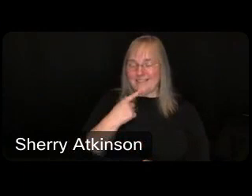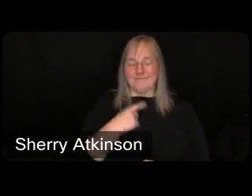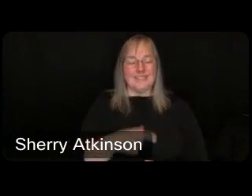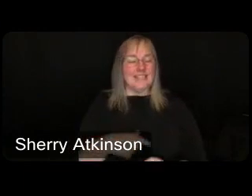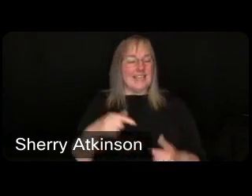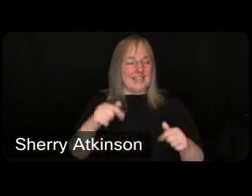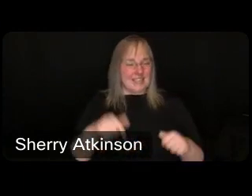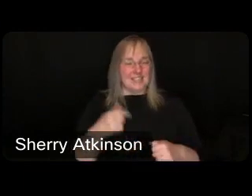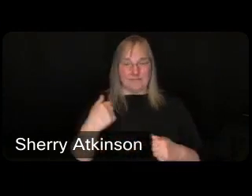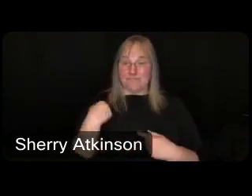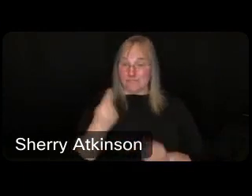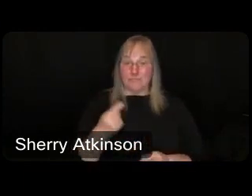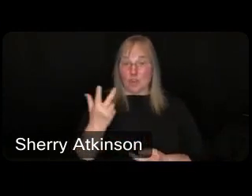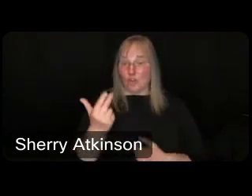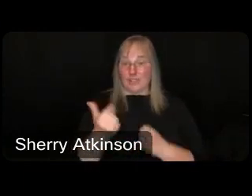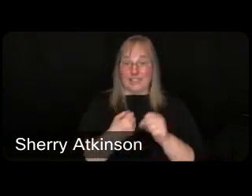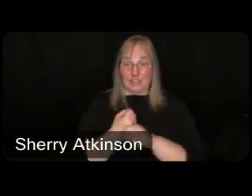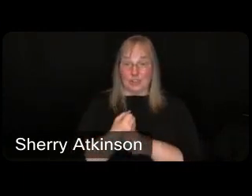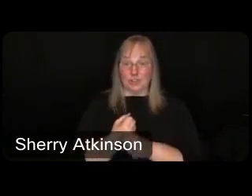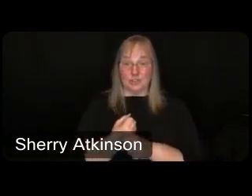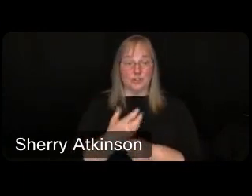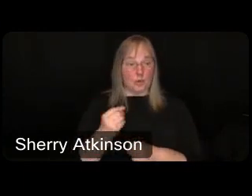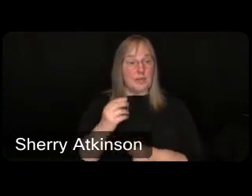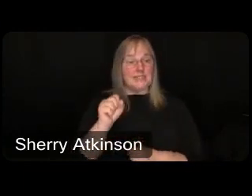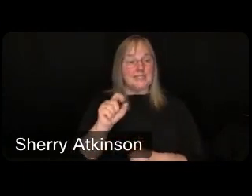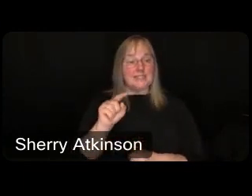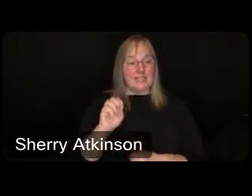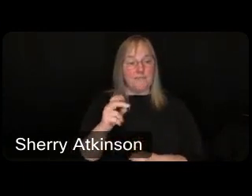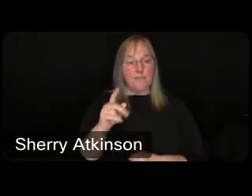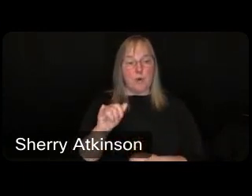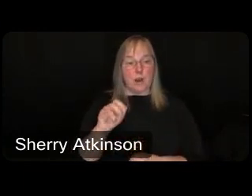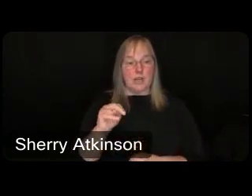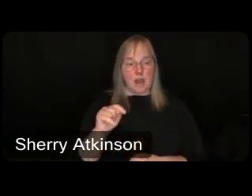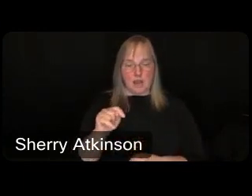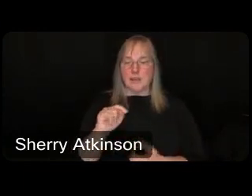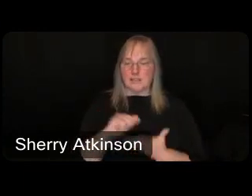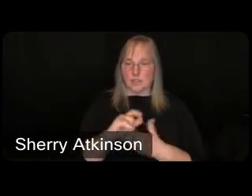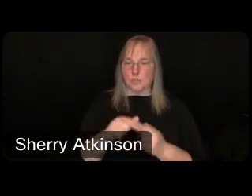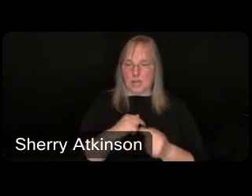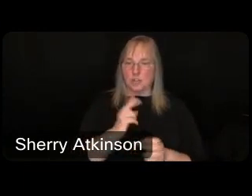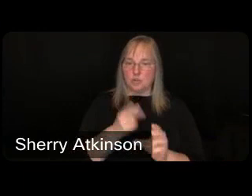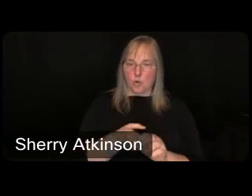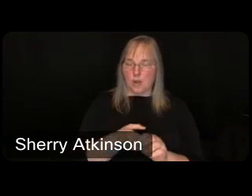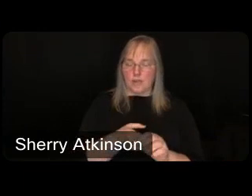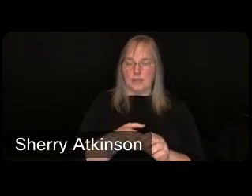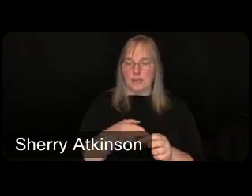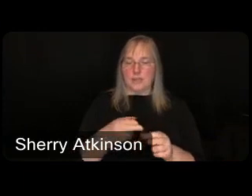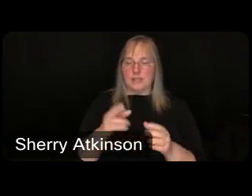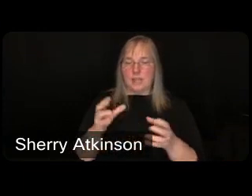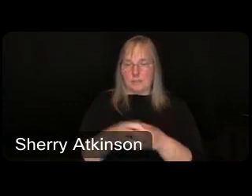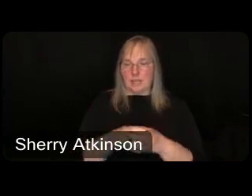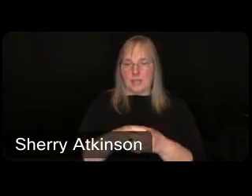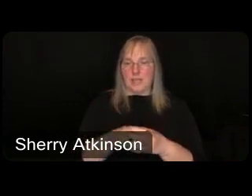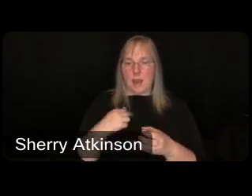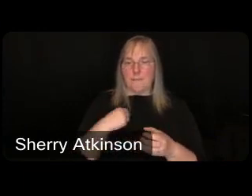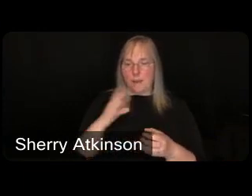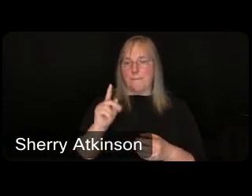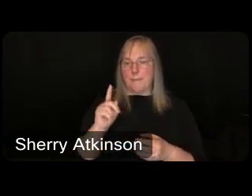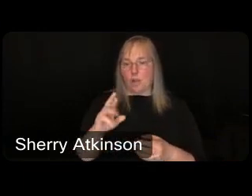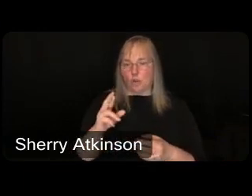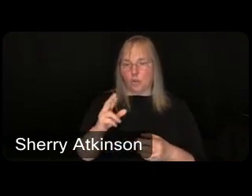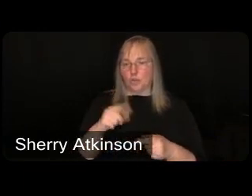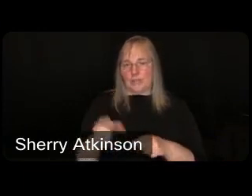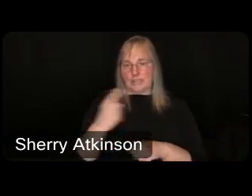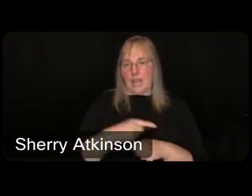13 years now. So Steve pointed out, again, that's when I joined the committee. Banker by day, president of Capital Bank.